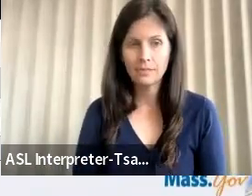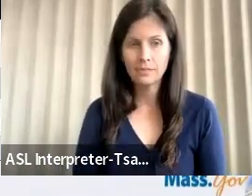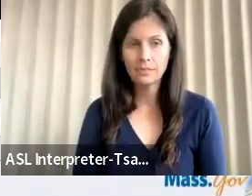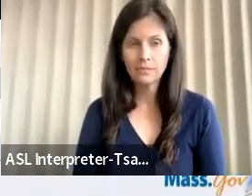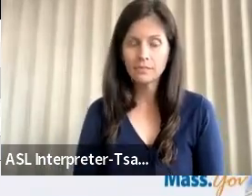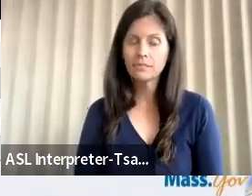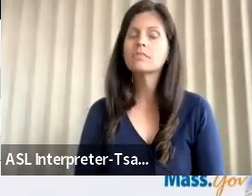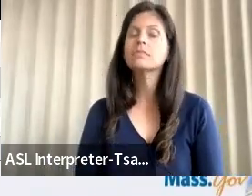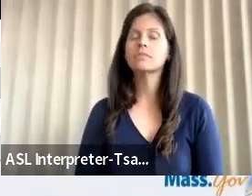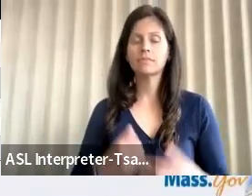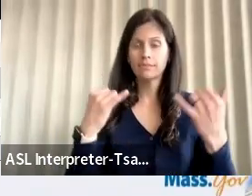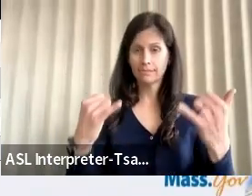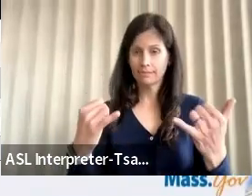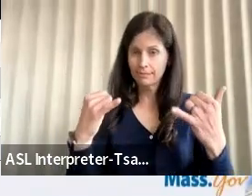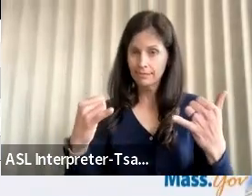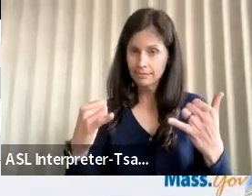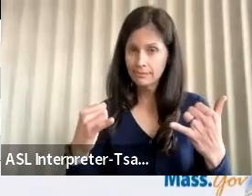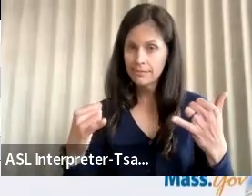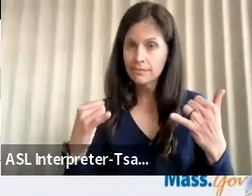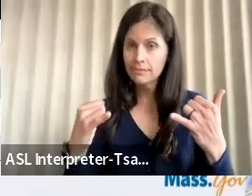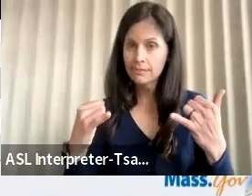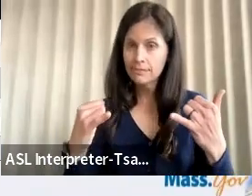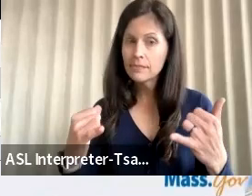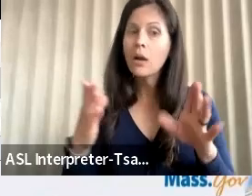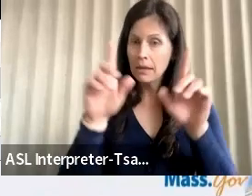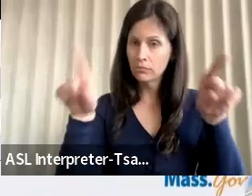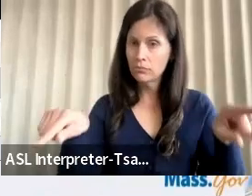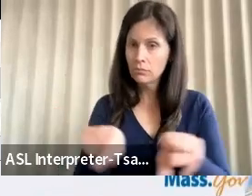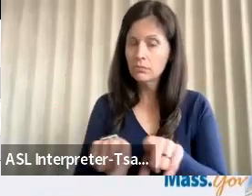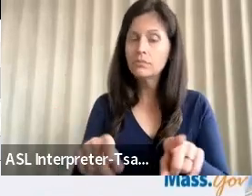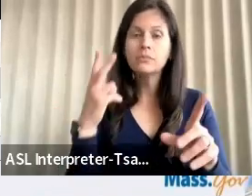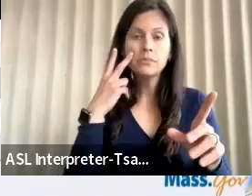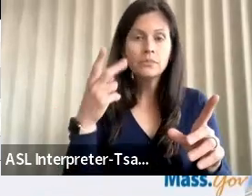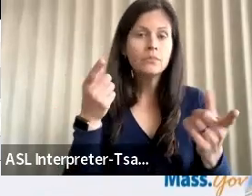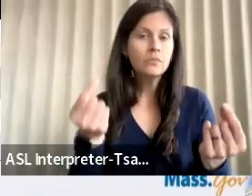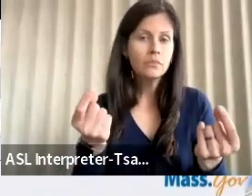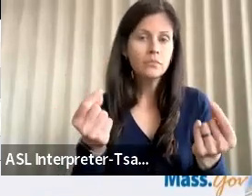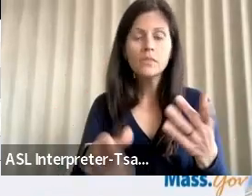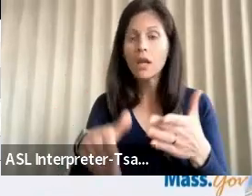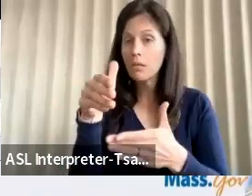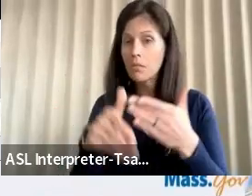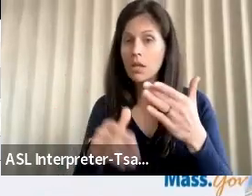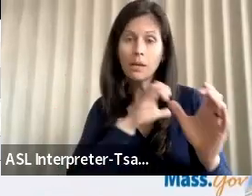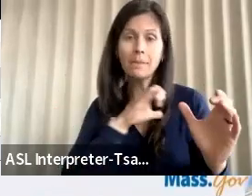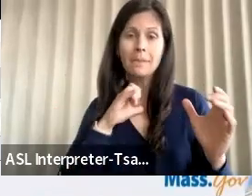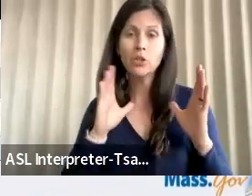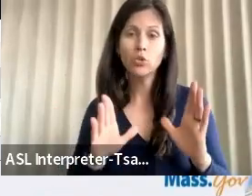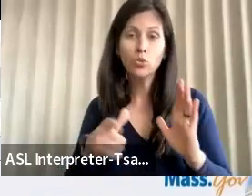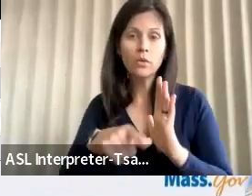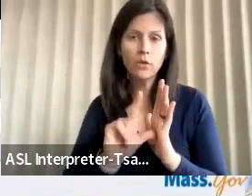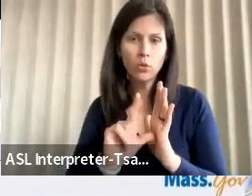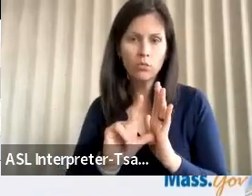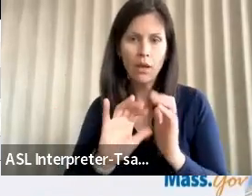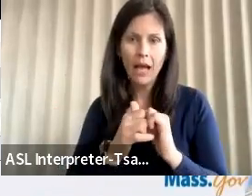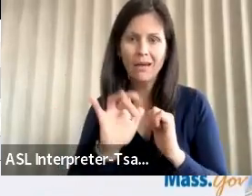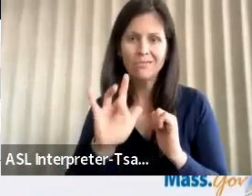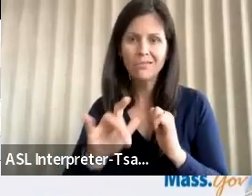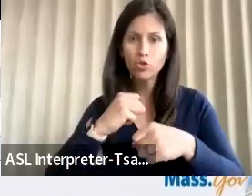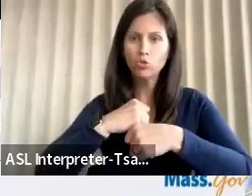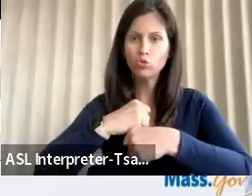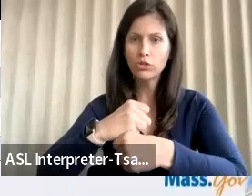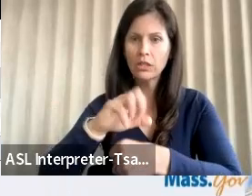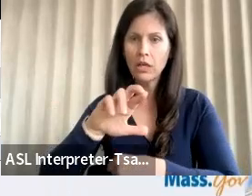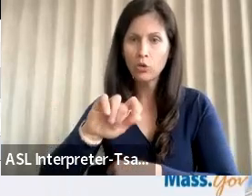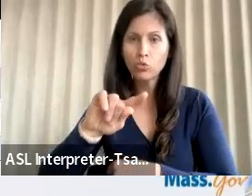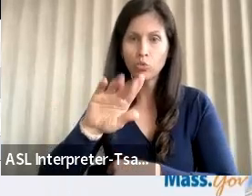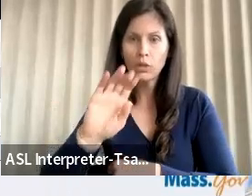Now that we're back on the switchboard, we can complete the Commissioner's review by clicking Create